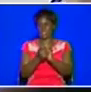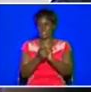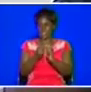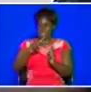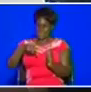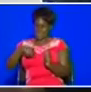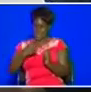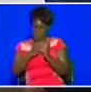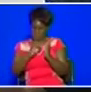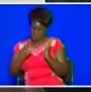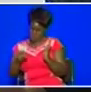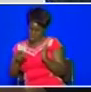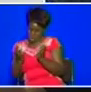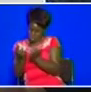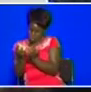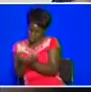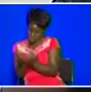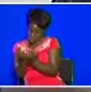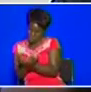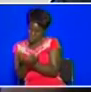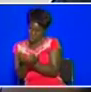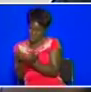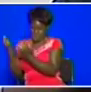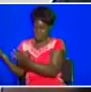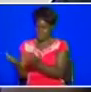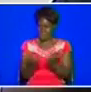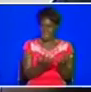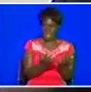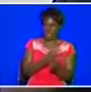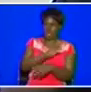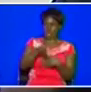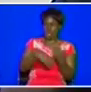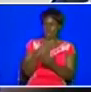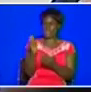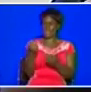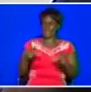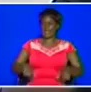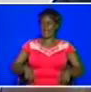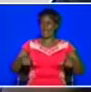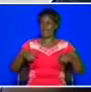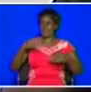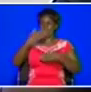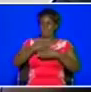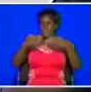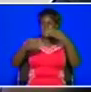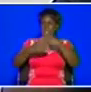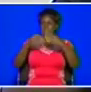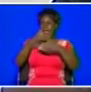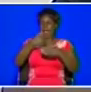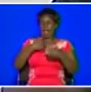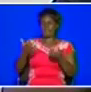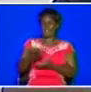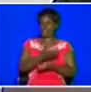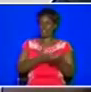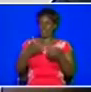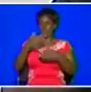we are removing that bowl, and we are giving every Kenyan a ladder. We are building, going to have an economy where